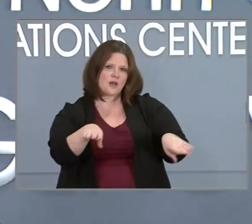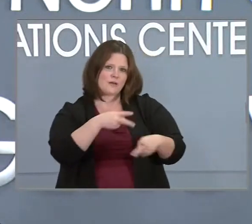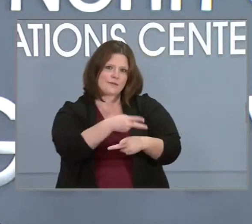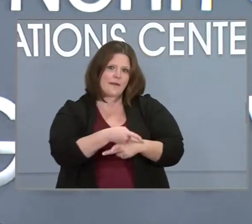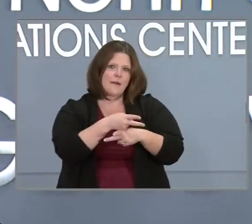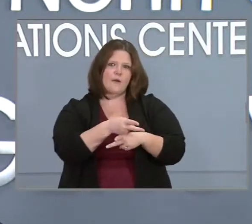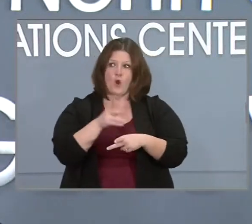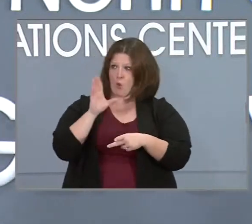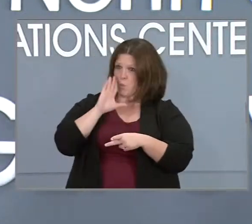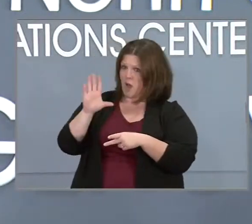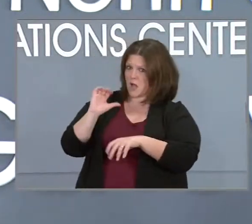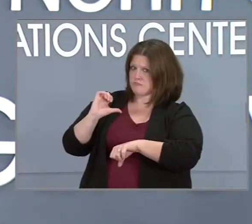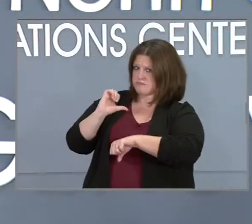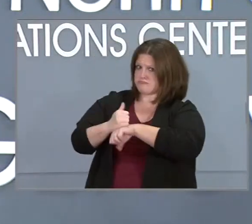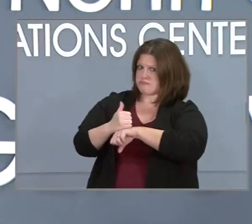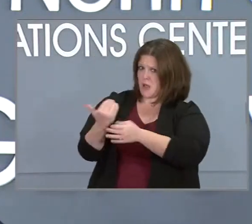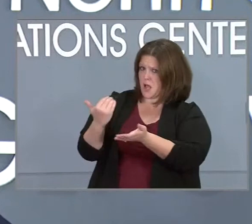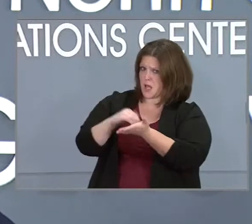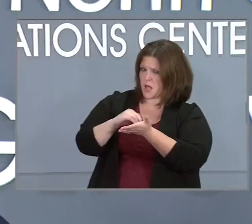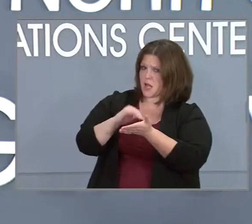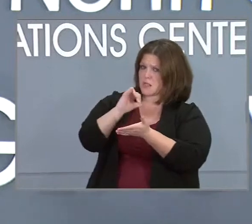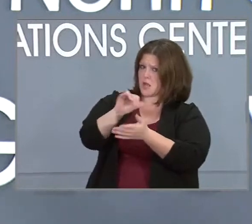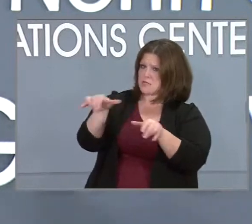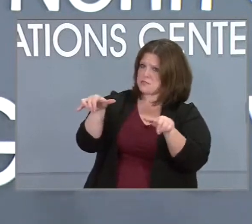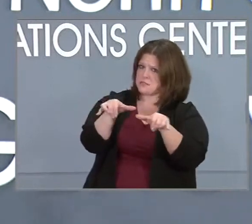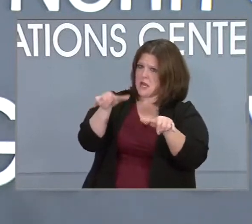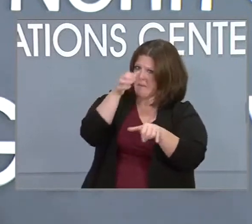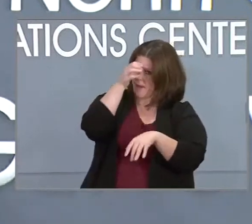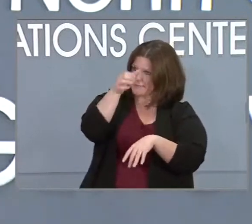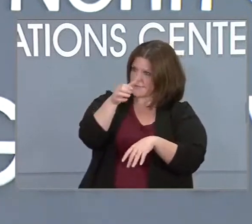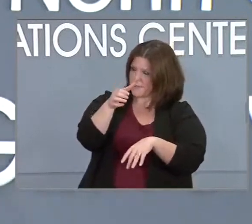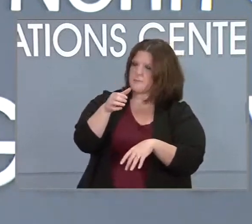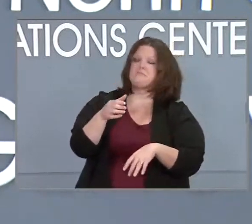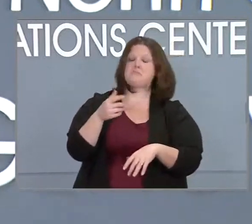of it? Yeah, we may very well. Dr. Cohen, you want to talk about that?